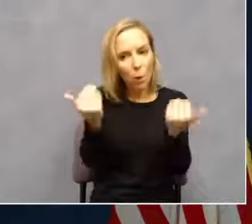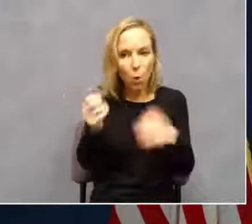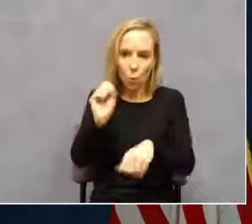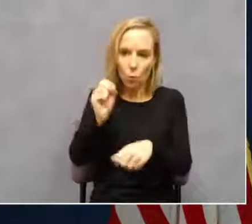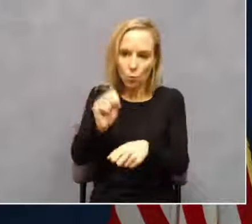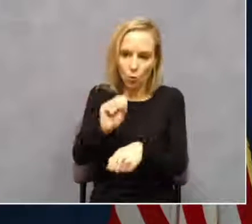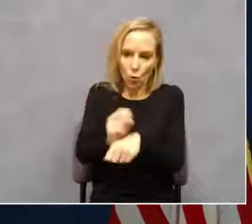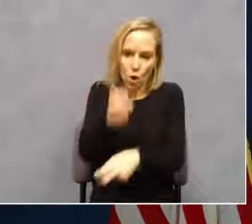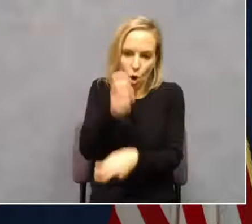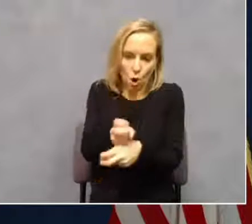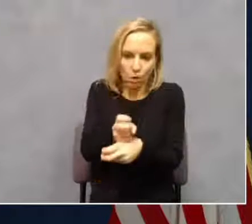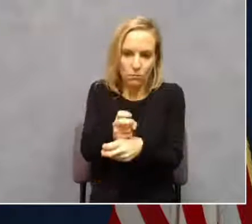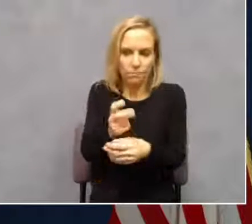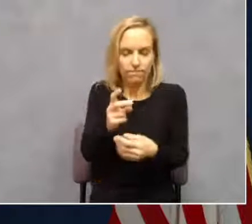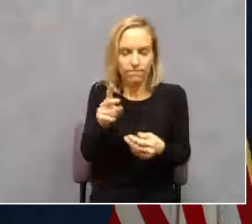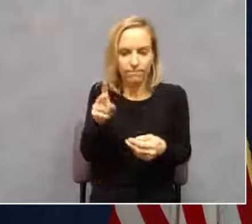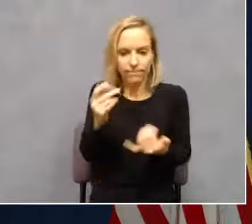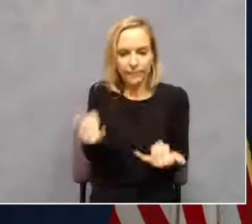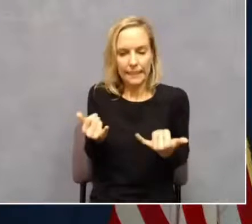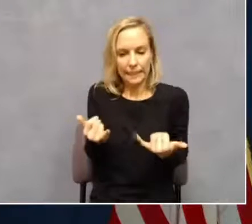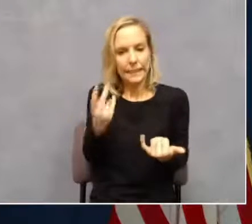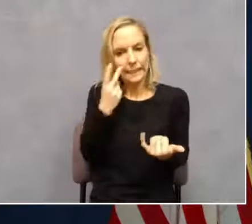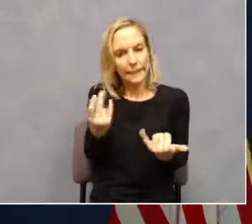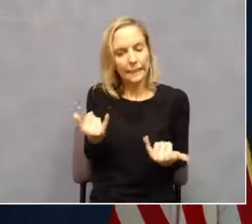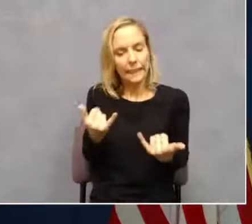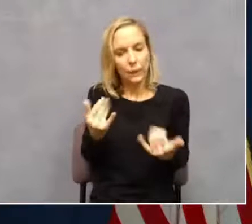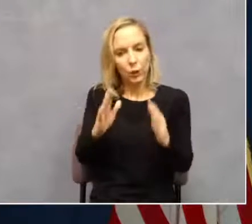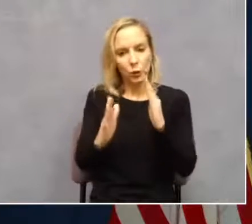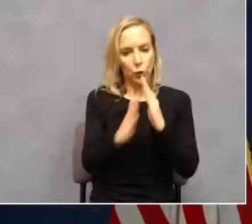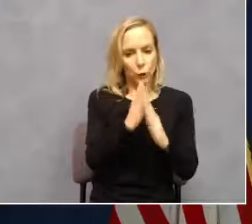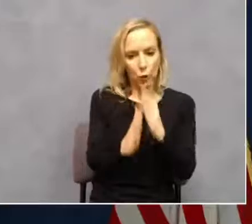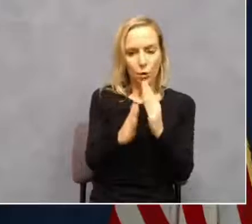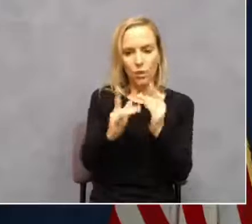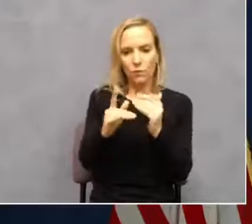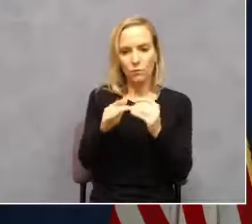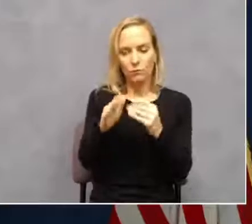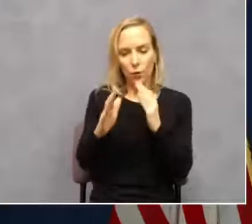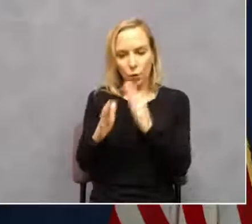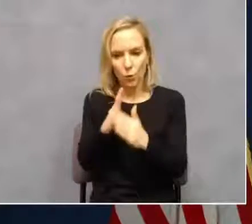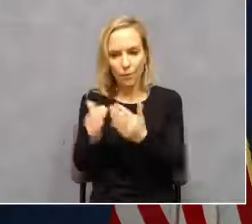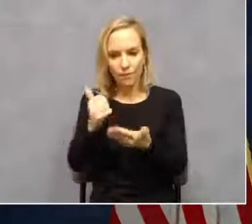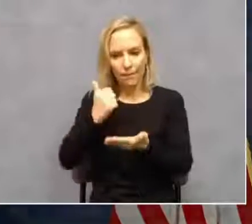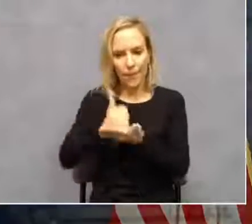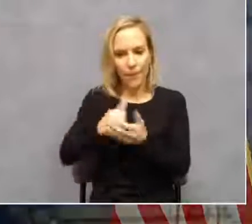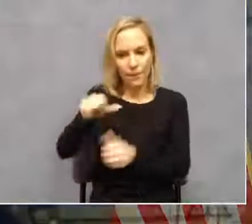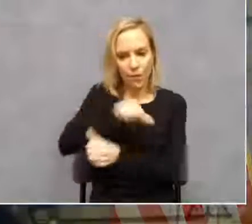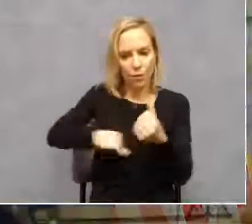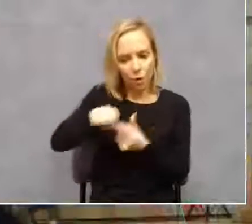right now, this is a chance, community by community, to help your neighbors, so let's do it. Thanks.